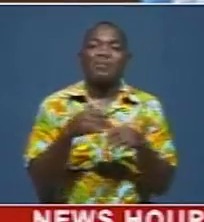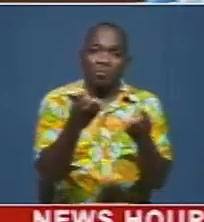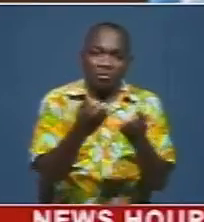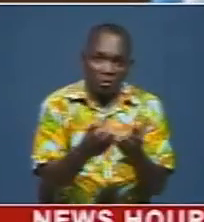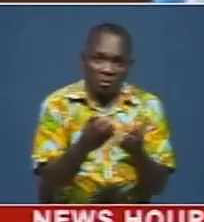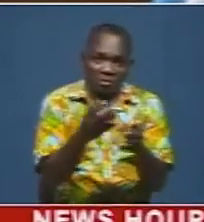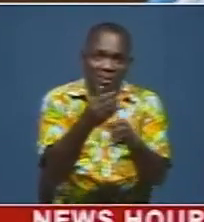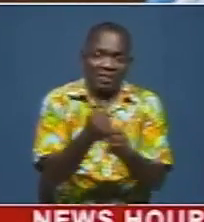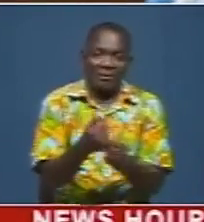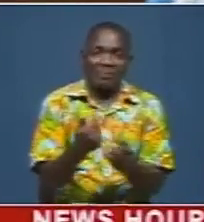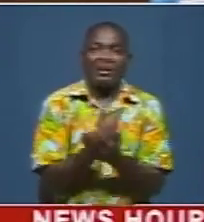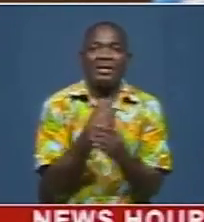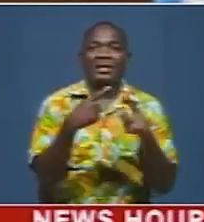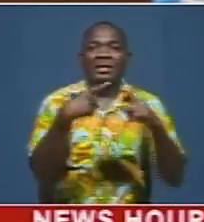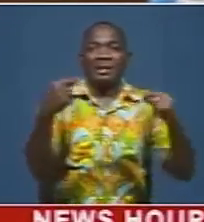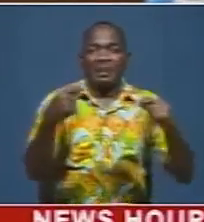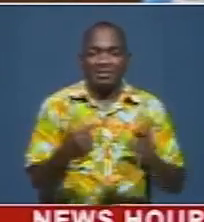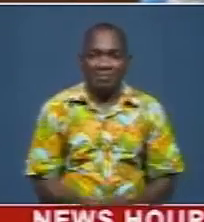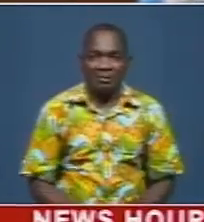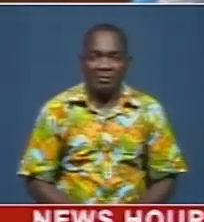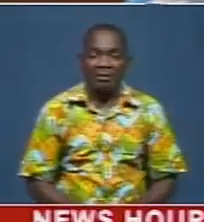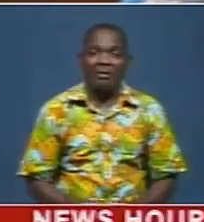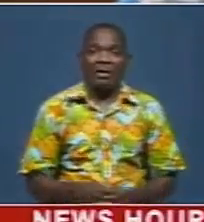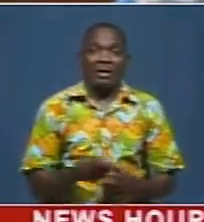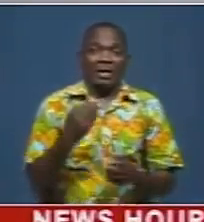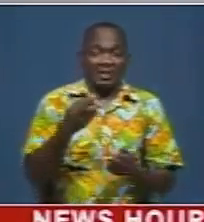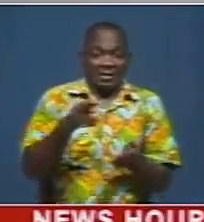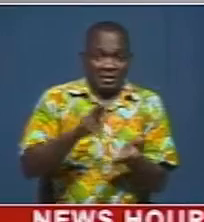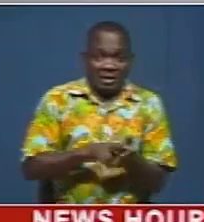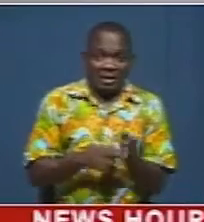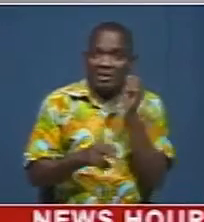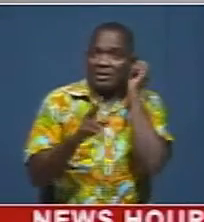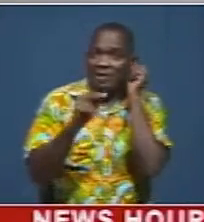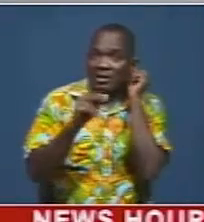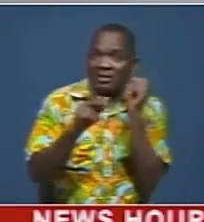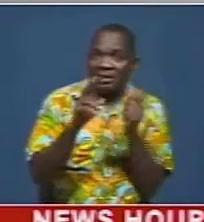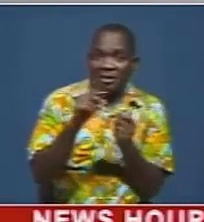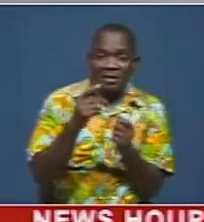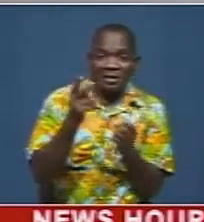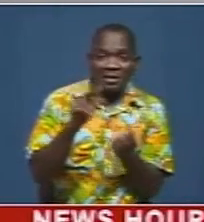to acquire the Ghana card. We started on the 30th of